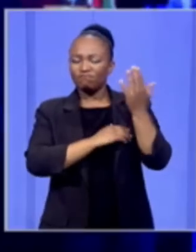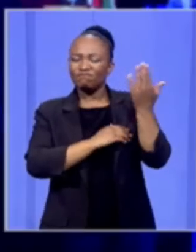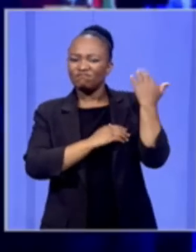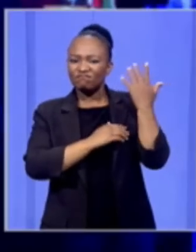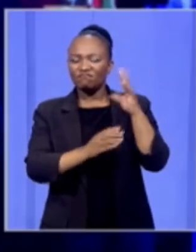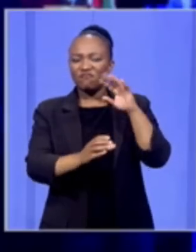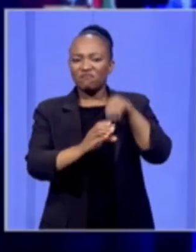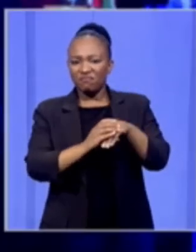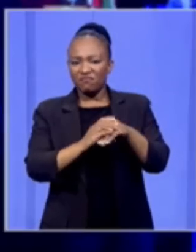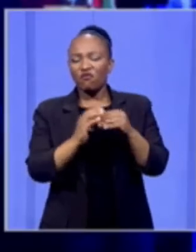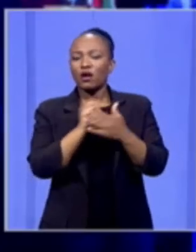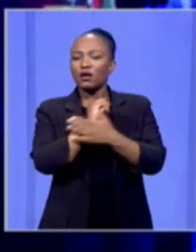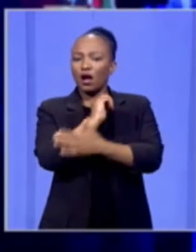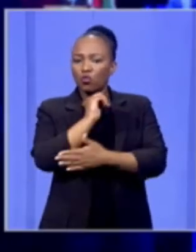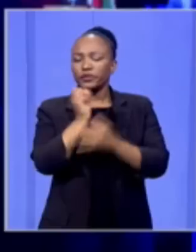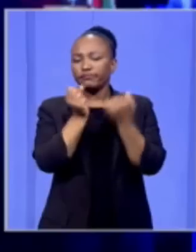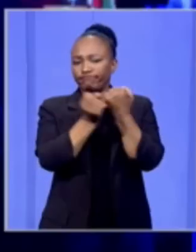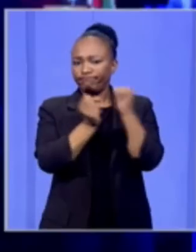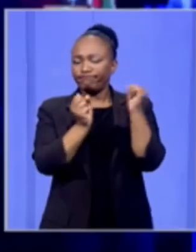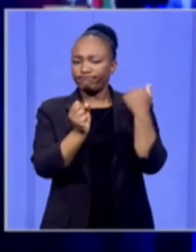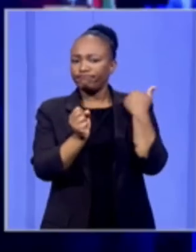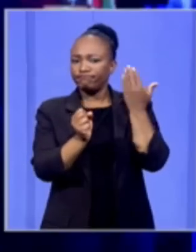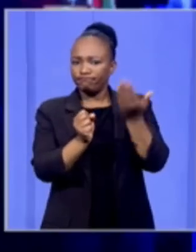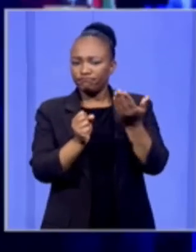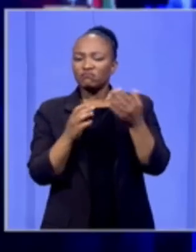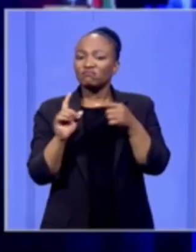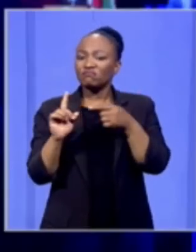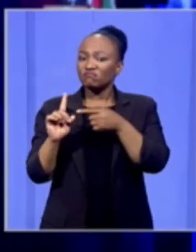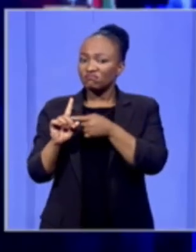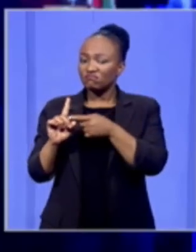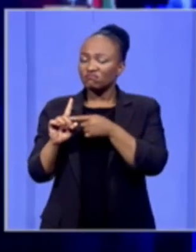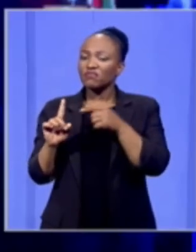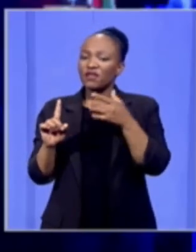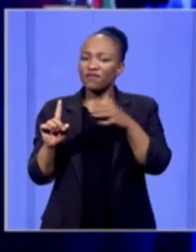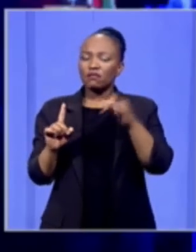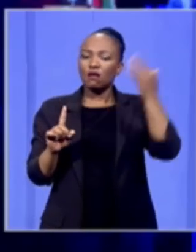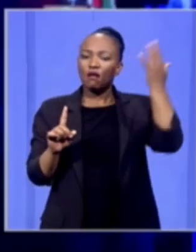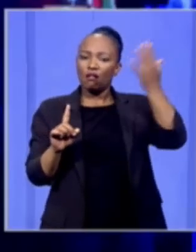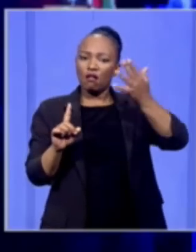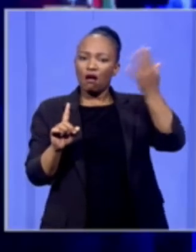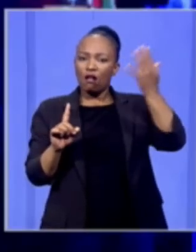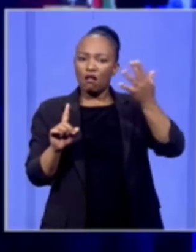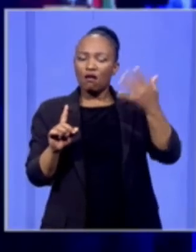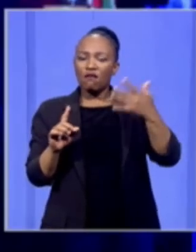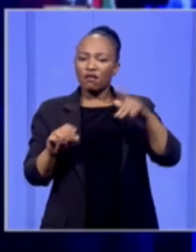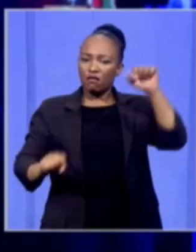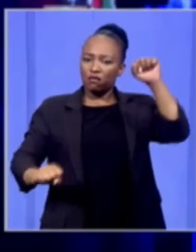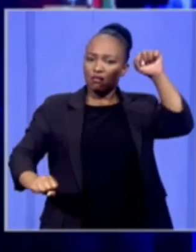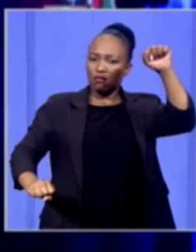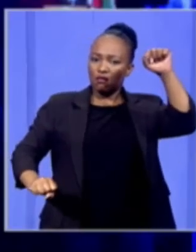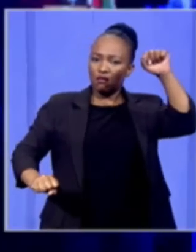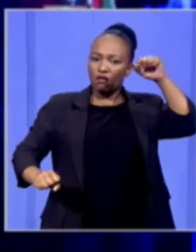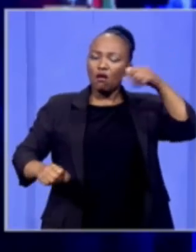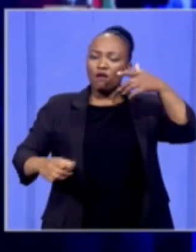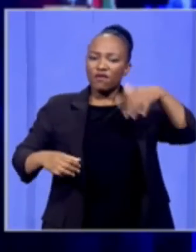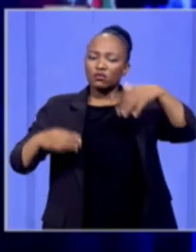tokolohong ya naha ena. Mopresidente o entse boitlamo bona tshebeletsong ya ho khurumulla seemahale sa morena Shaka